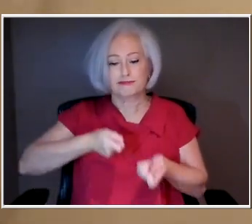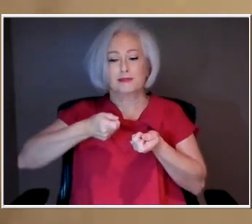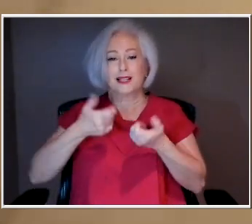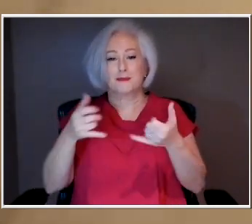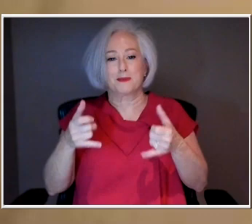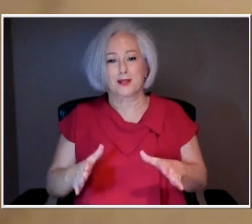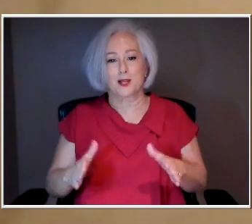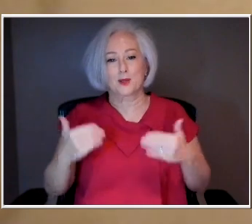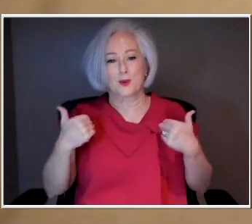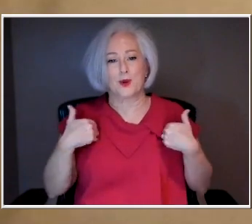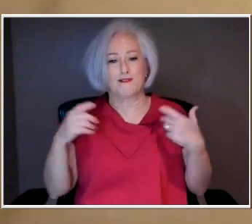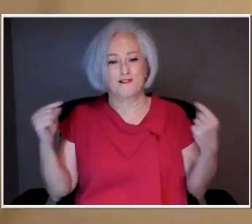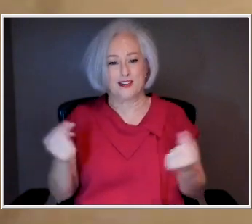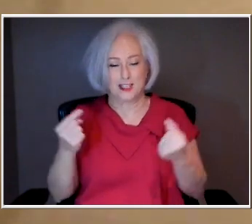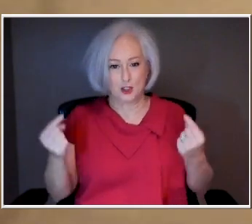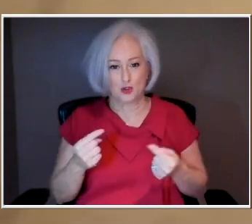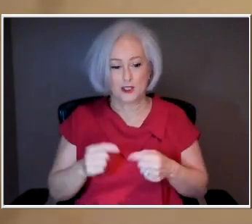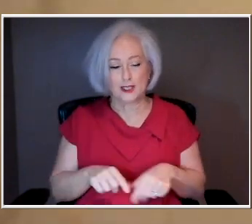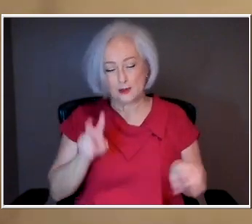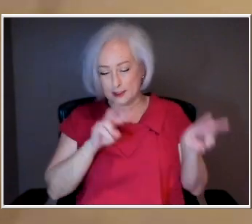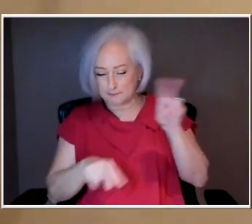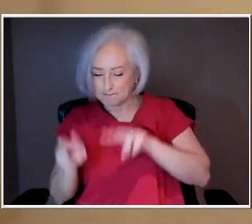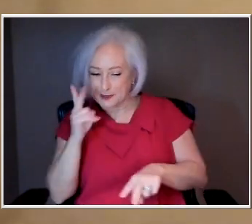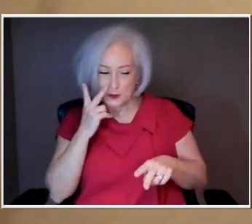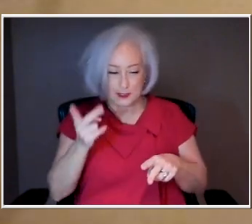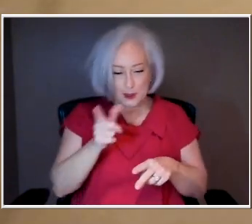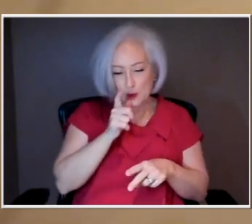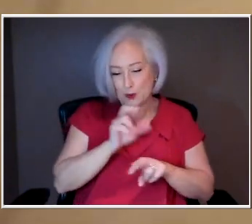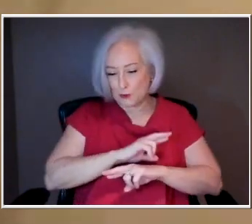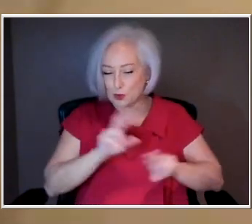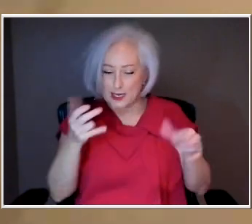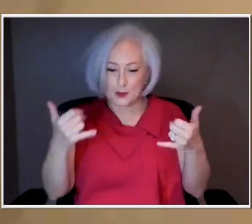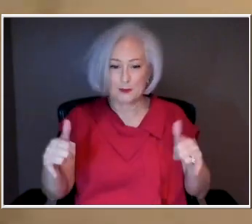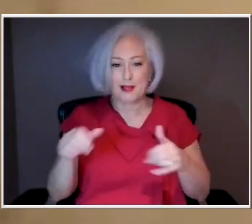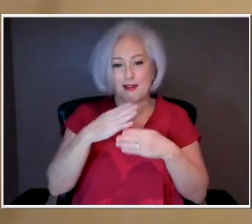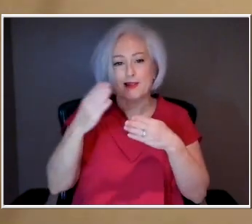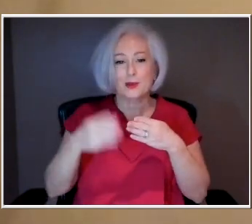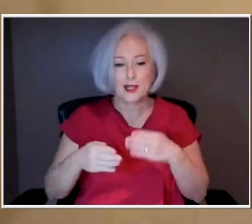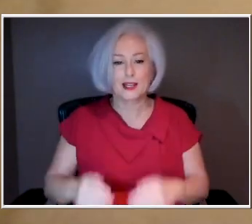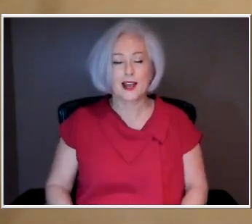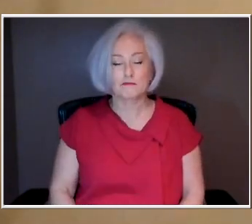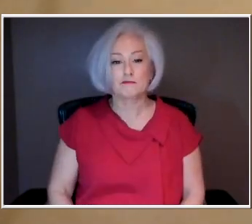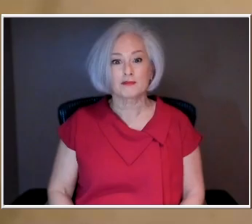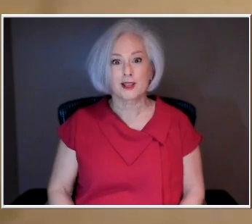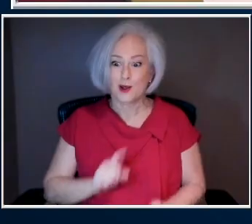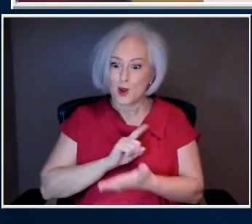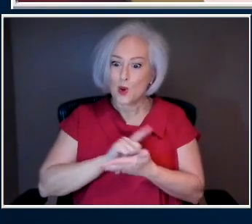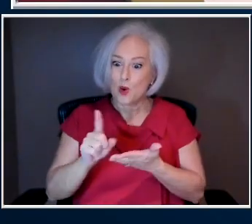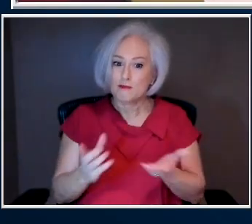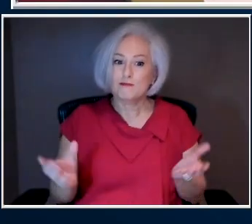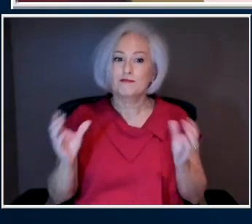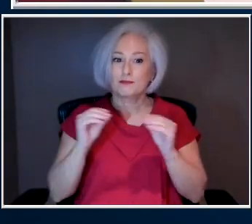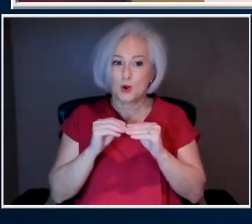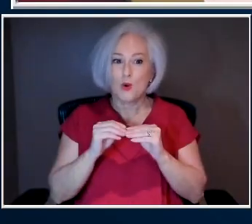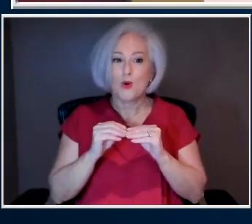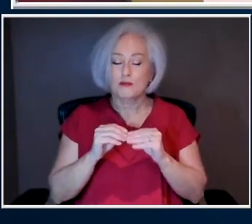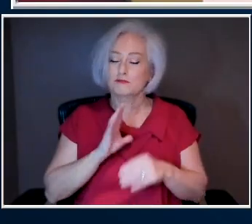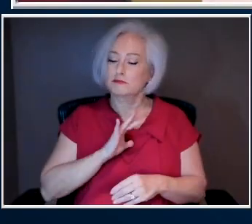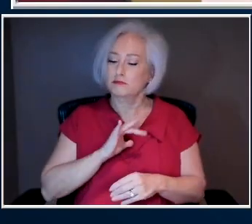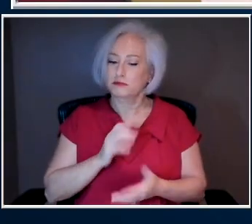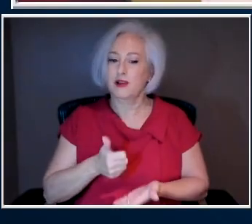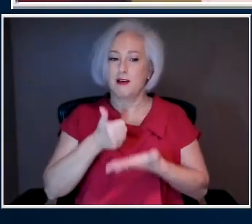that extra week is really important. You know, our exceptional training staff is working hard to get everybody's bodies right, do soft tissue treatments, got to bring some of